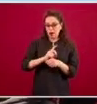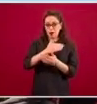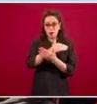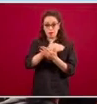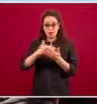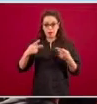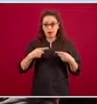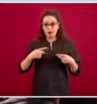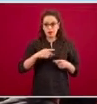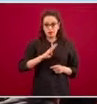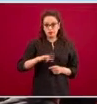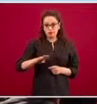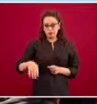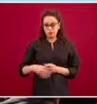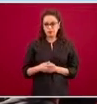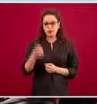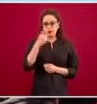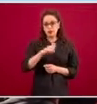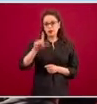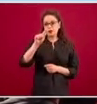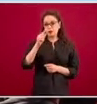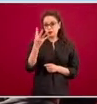9 days.